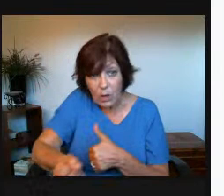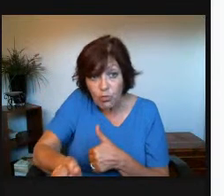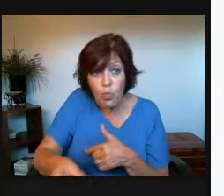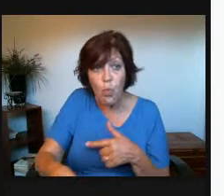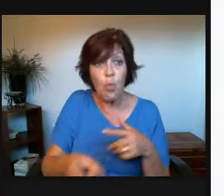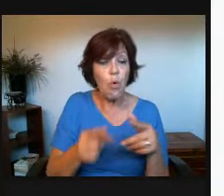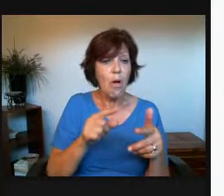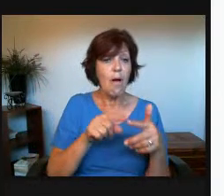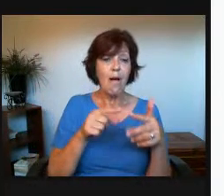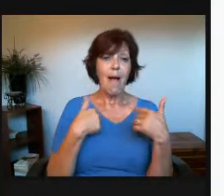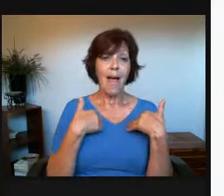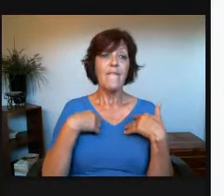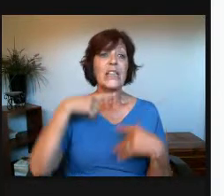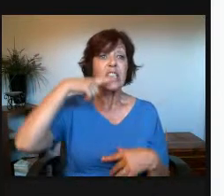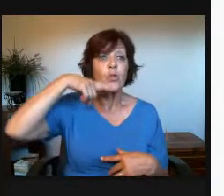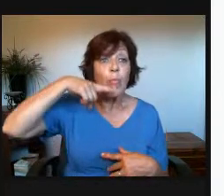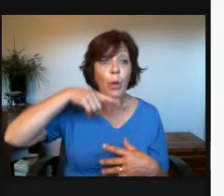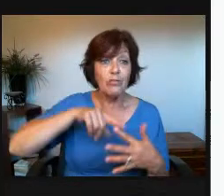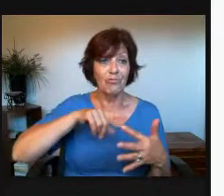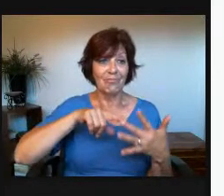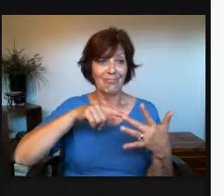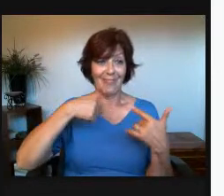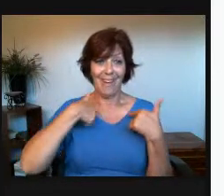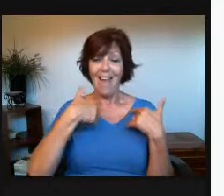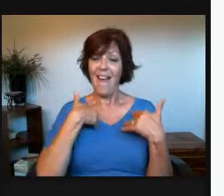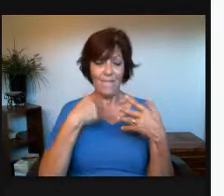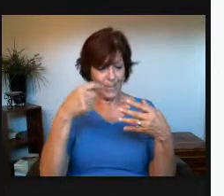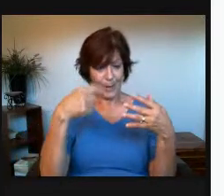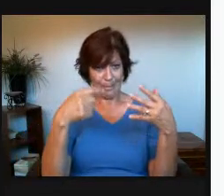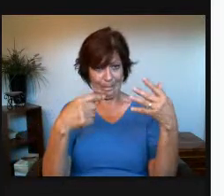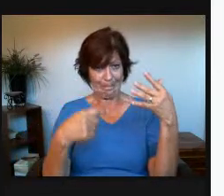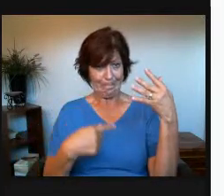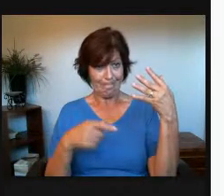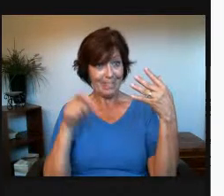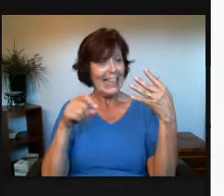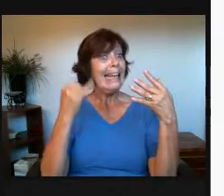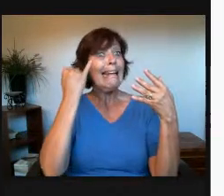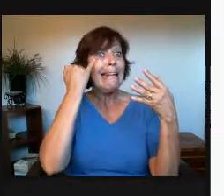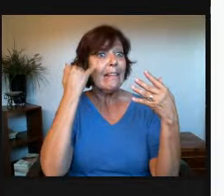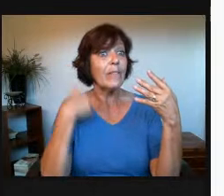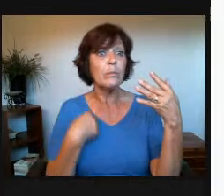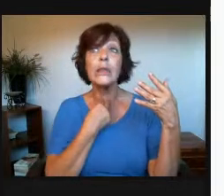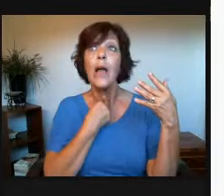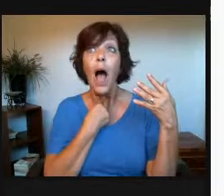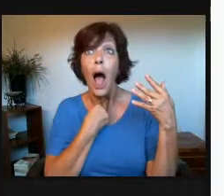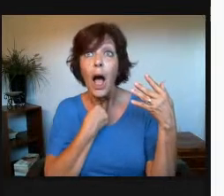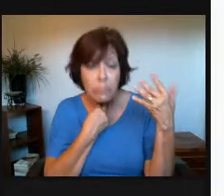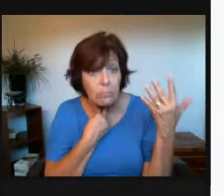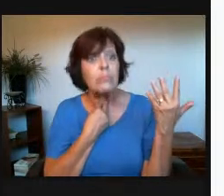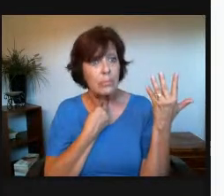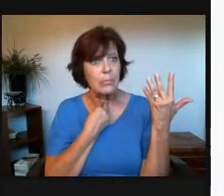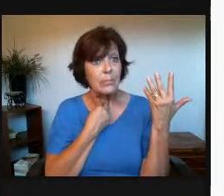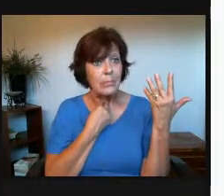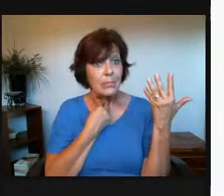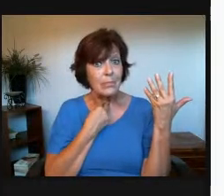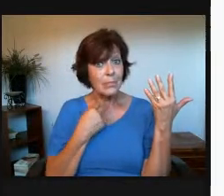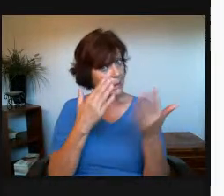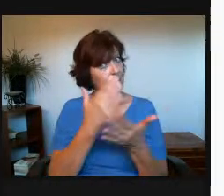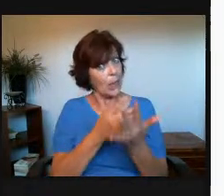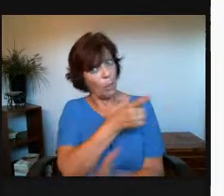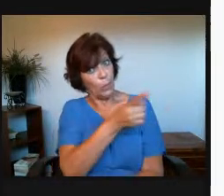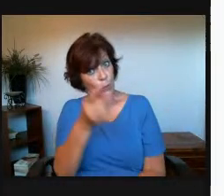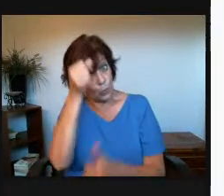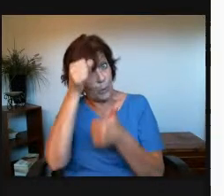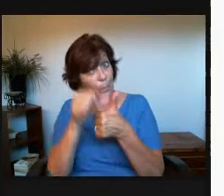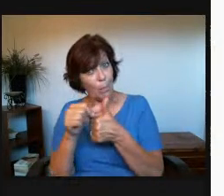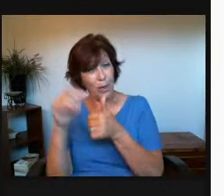have a toothbrush. I have all of those things that just in case I'm stuck downtown, which for some of you, if you